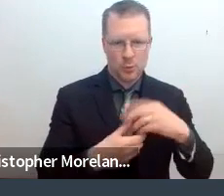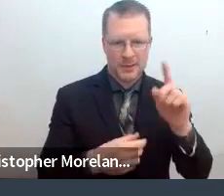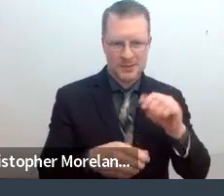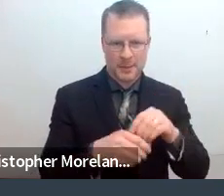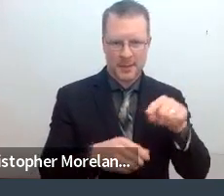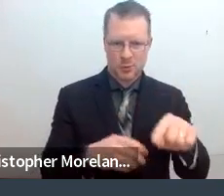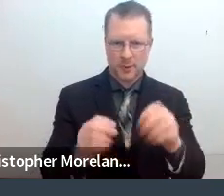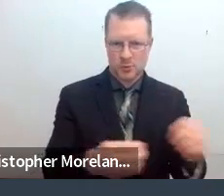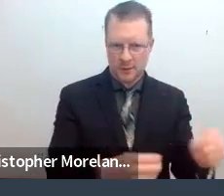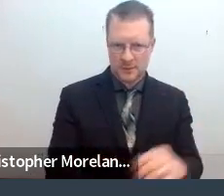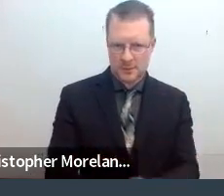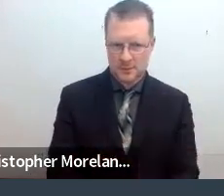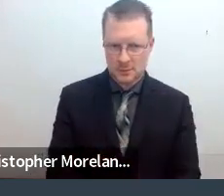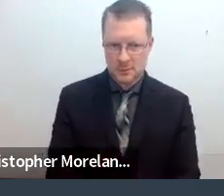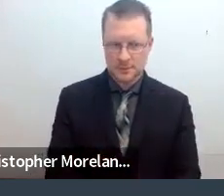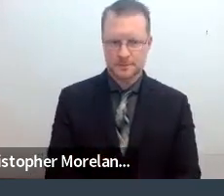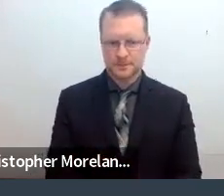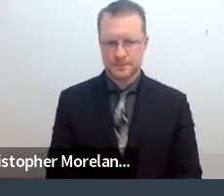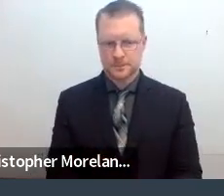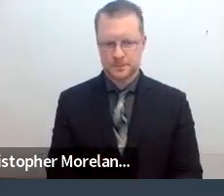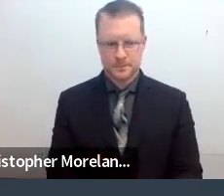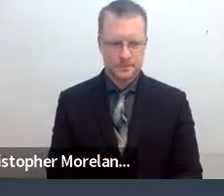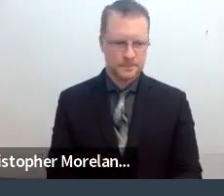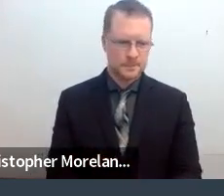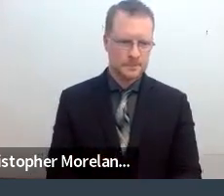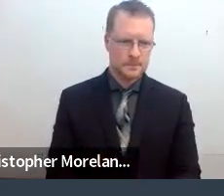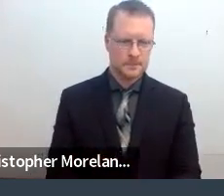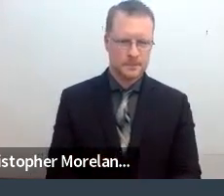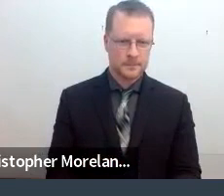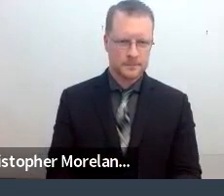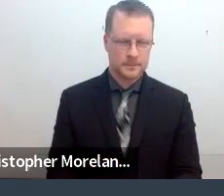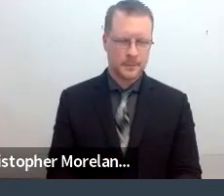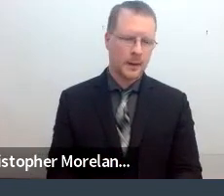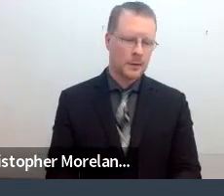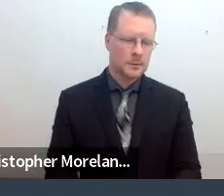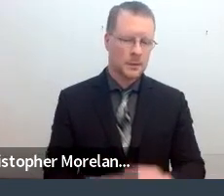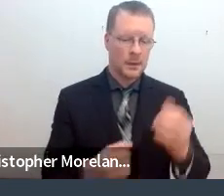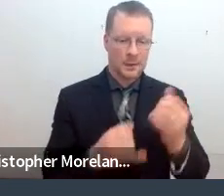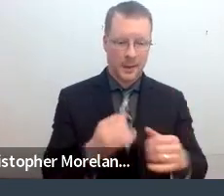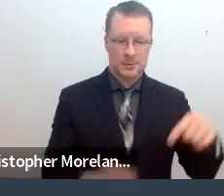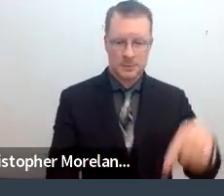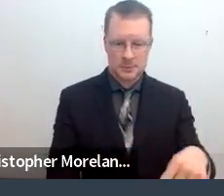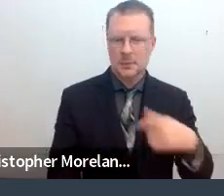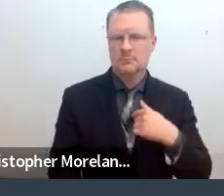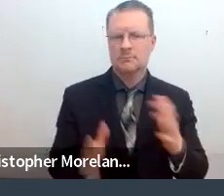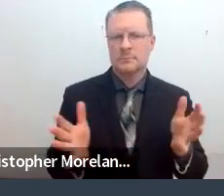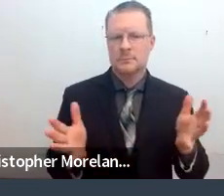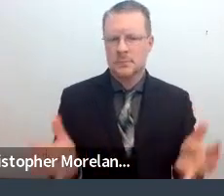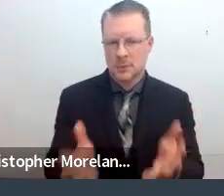We still haven't adequately incorporated disability into this work and into these